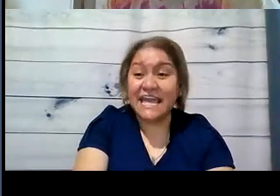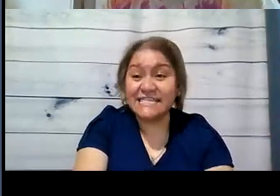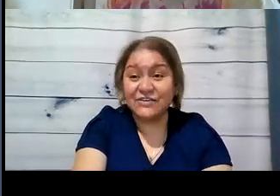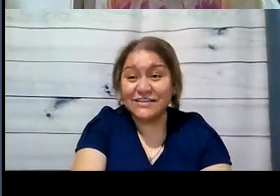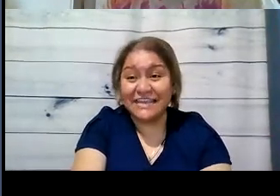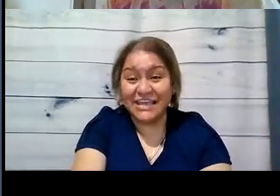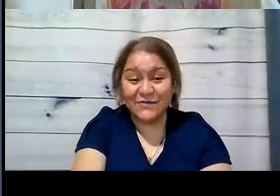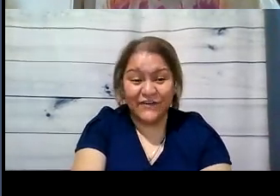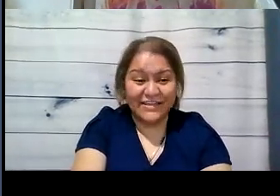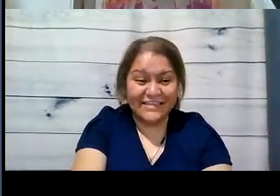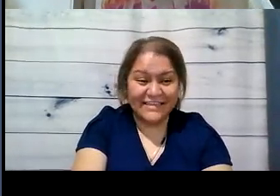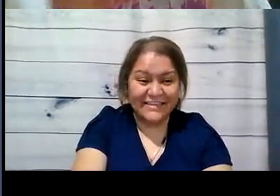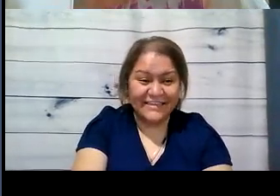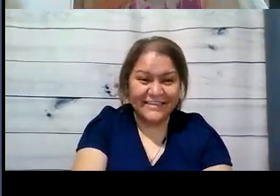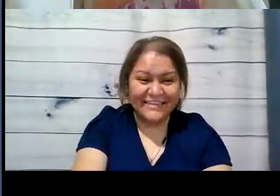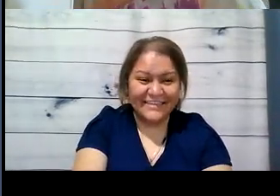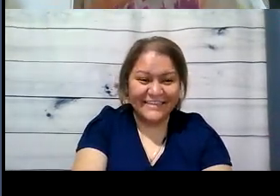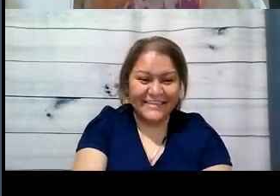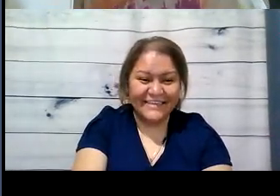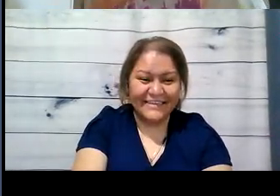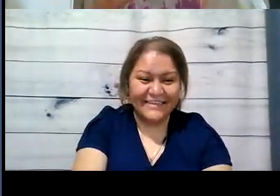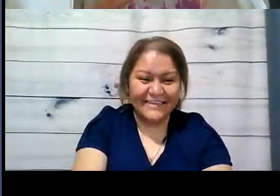And Diane's going to read the next one for us.